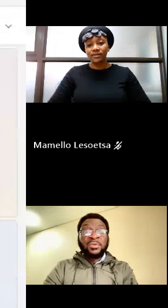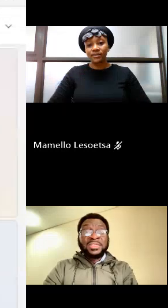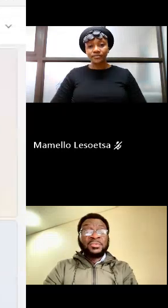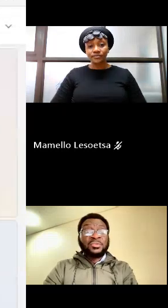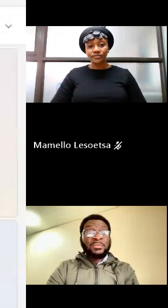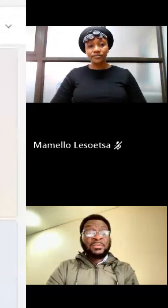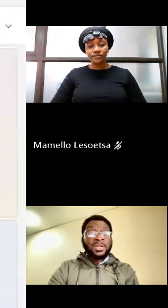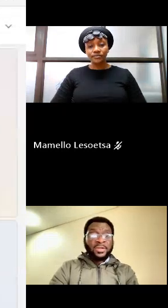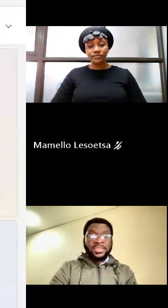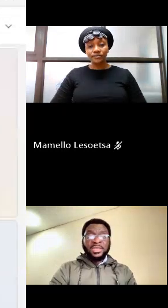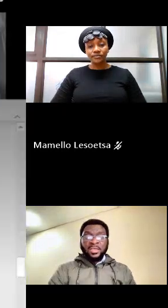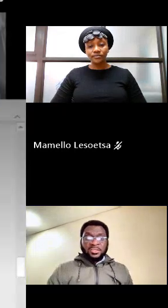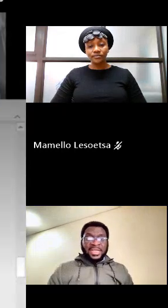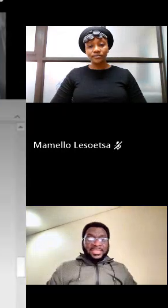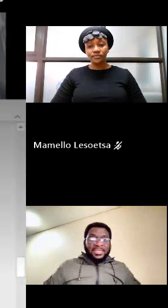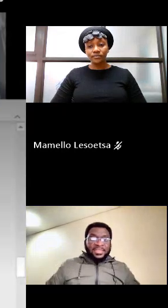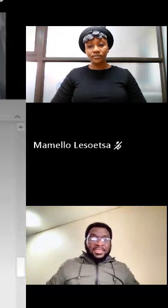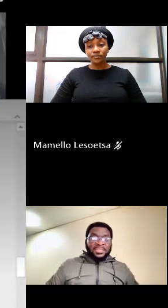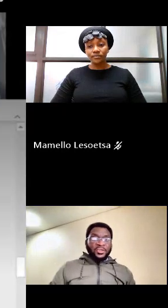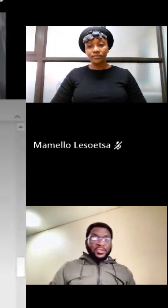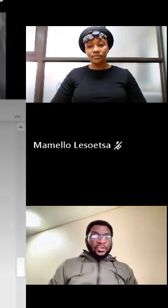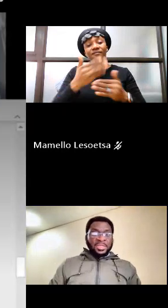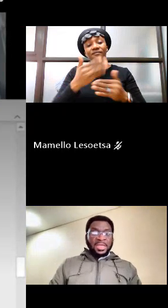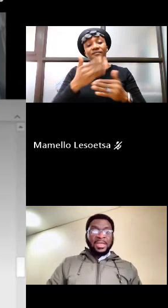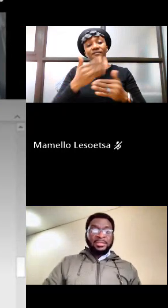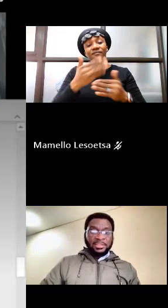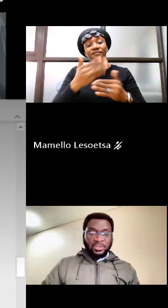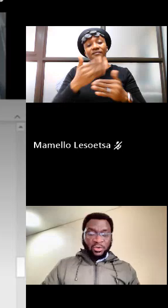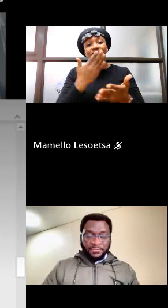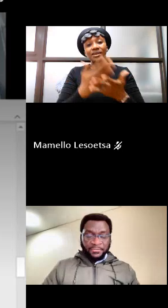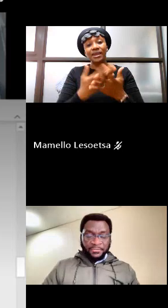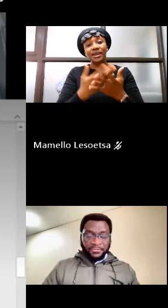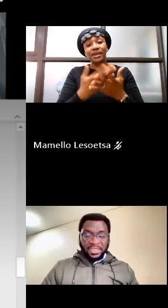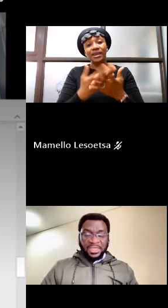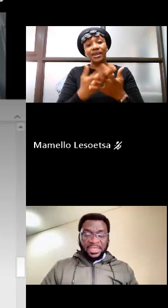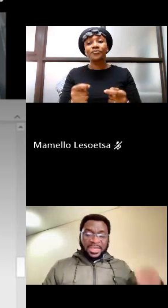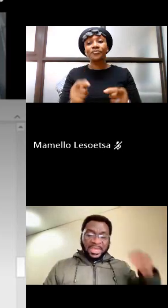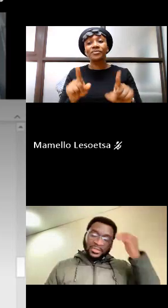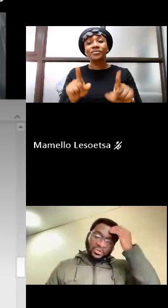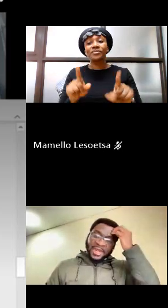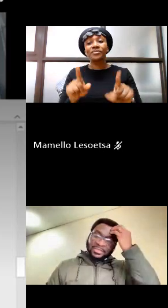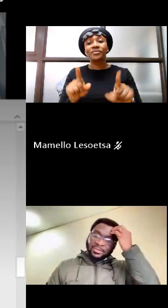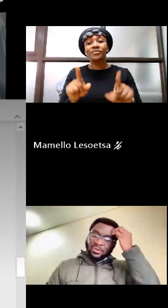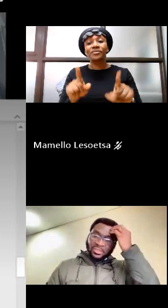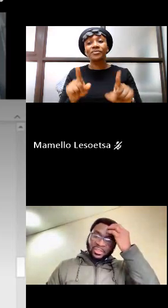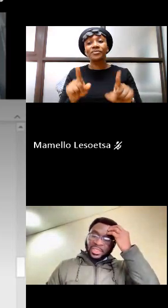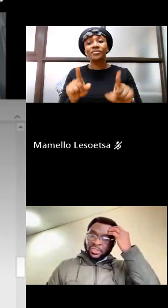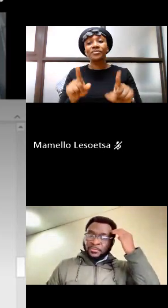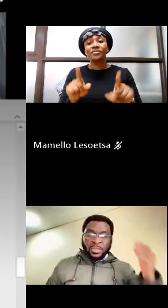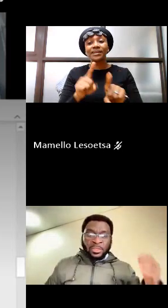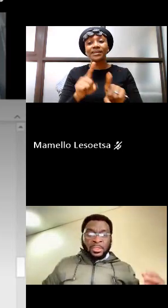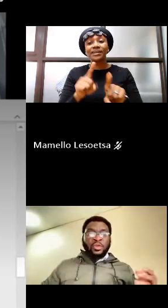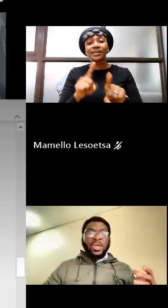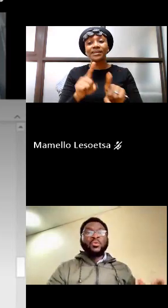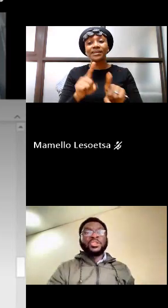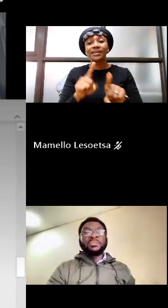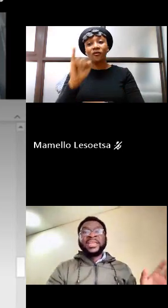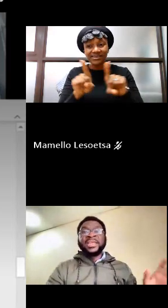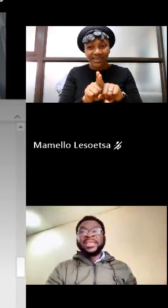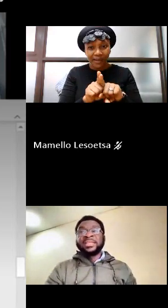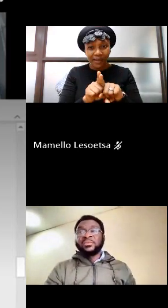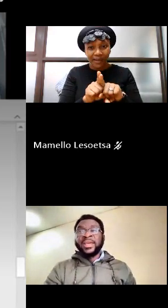That we'll have more time to talk about. Right. So like I said, this is Jörg's, Kofi, and Drea's consolidation.